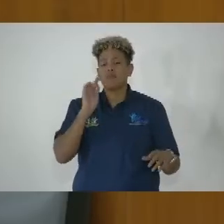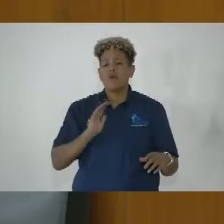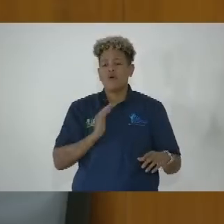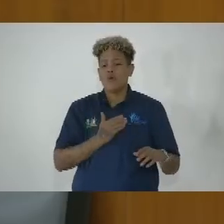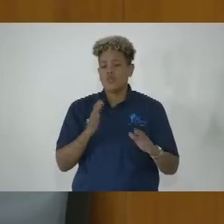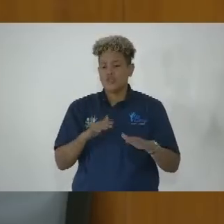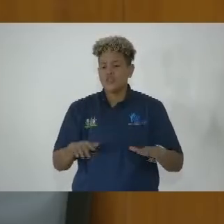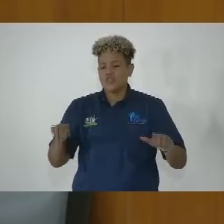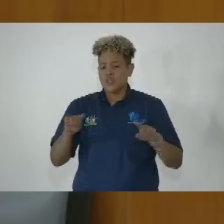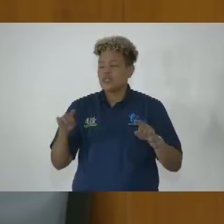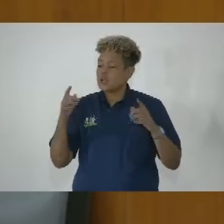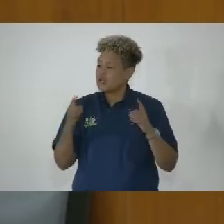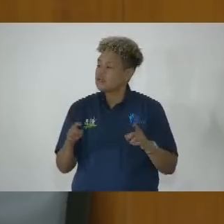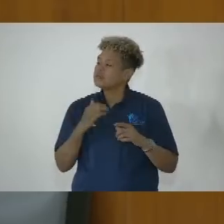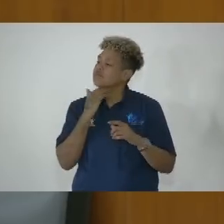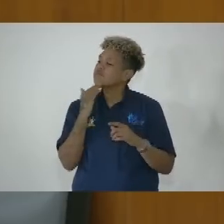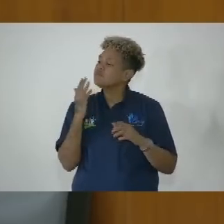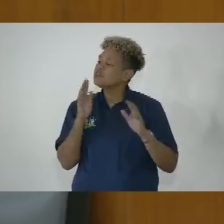children,